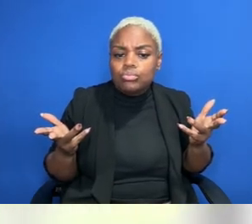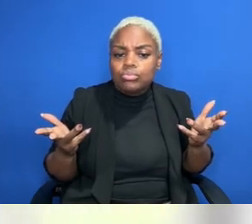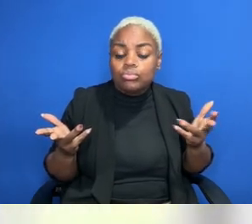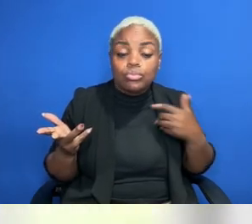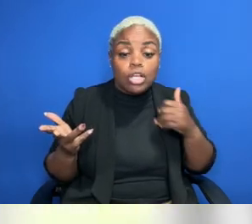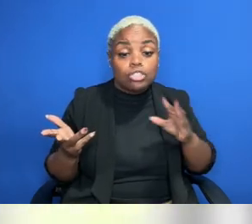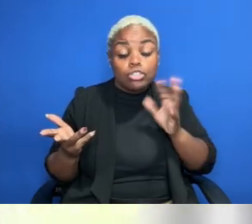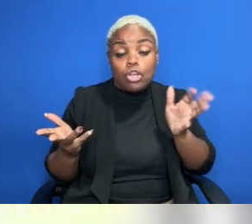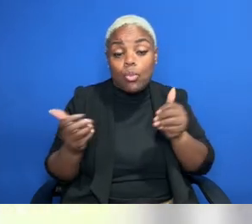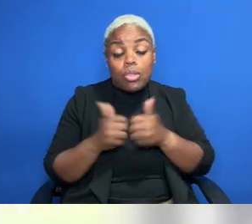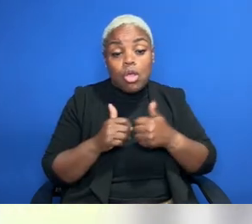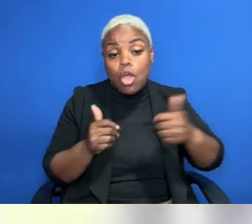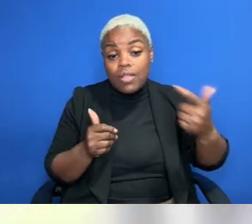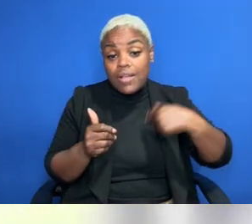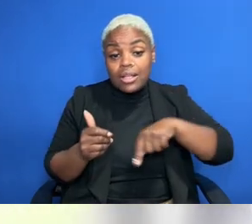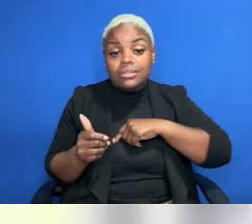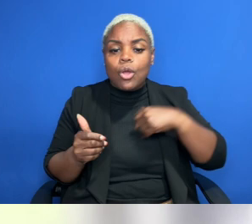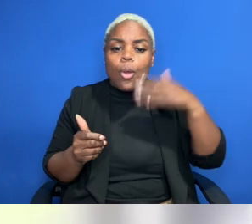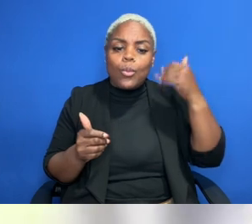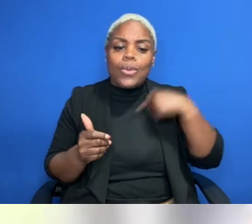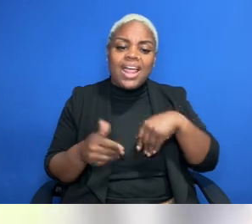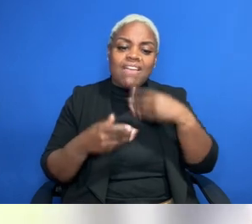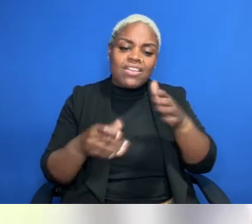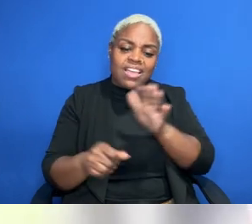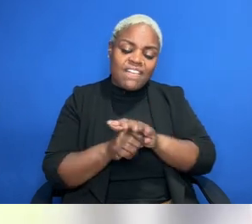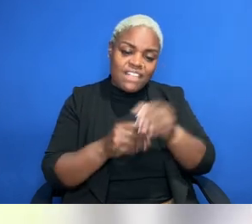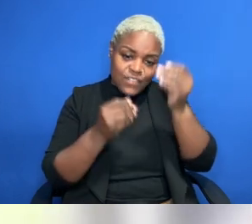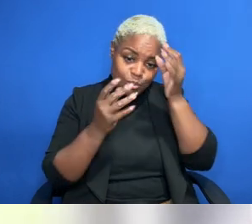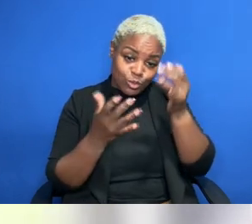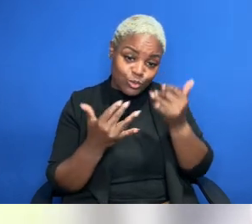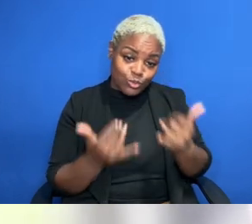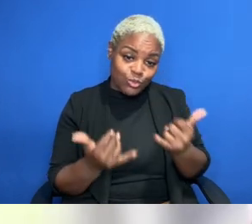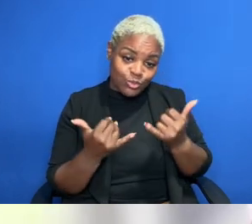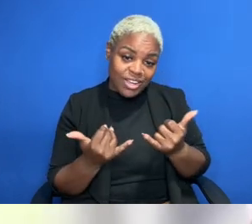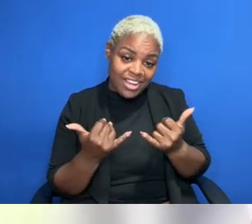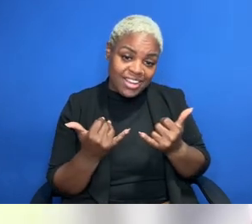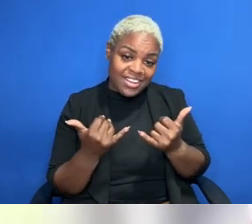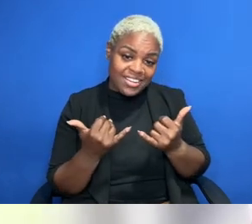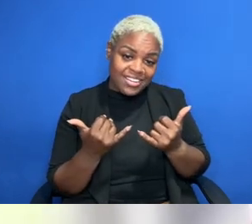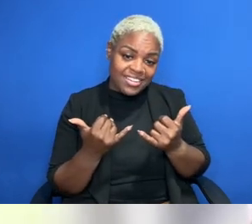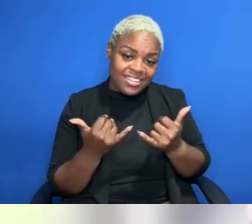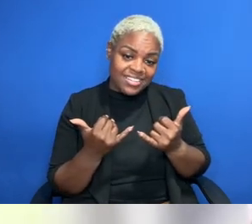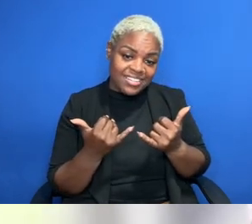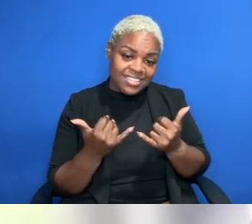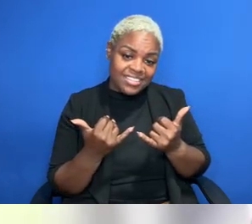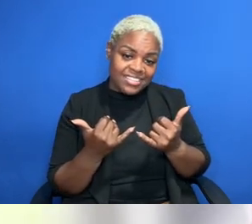Who can you talk to? Well, you can talk to all of us, but